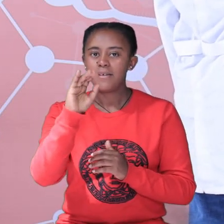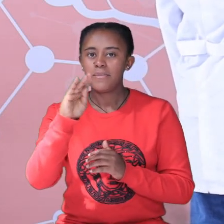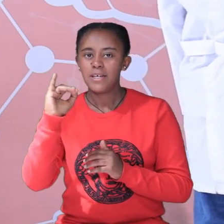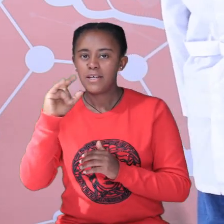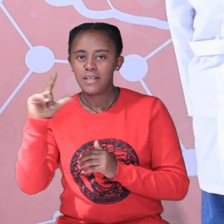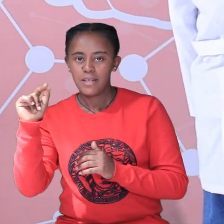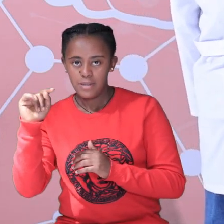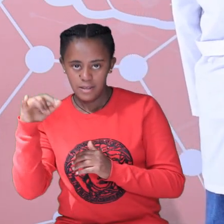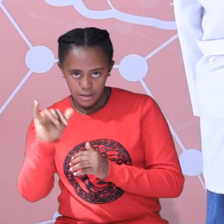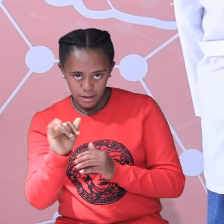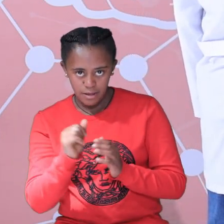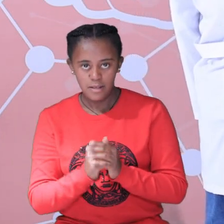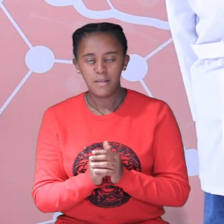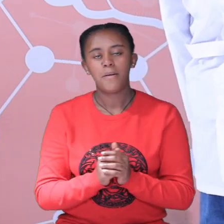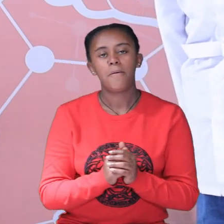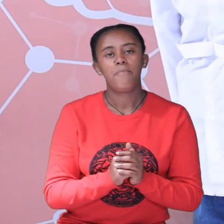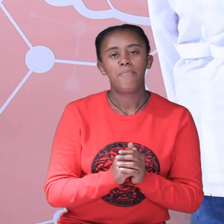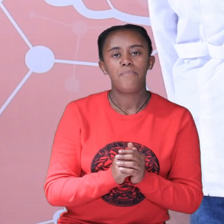and